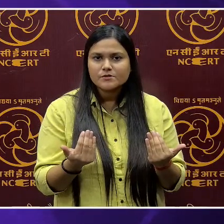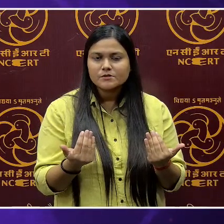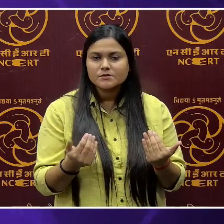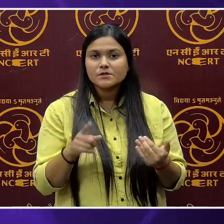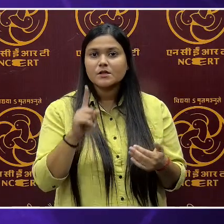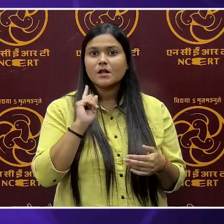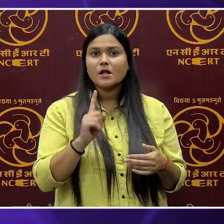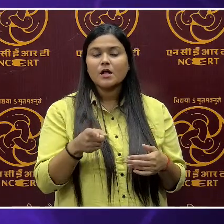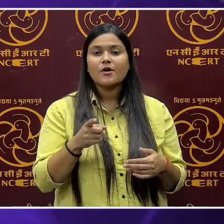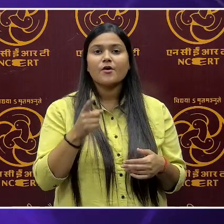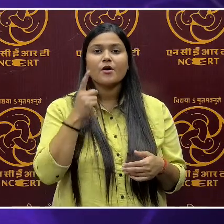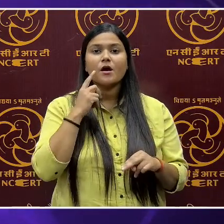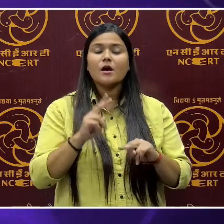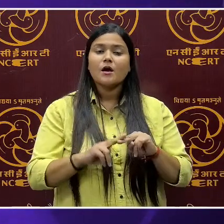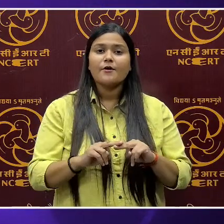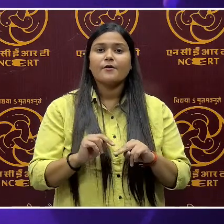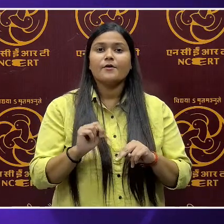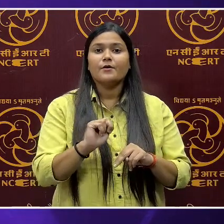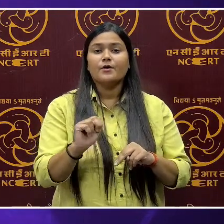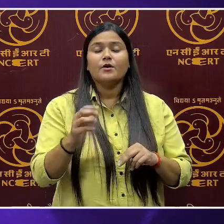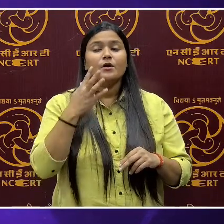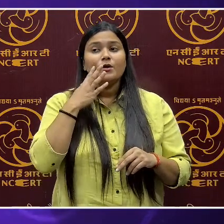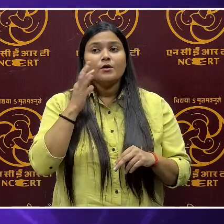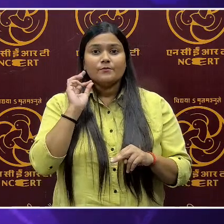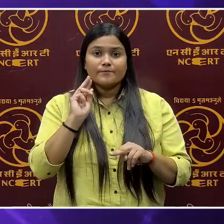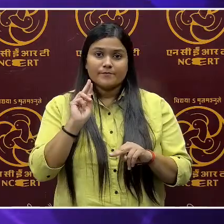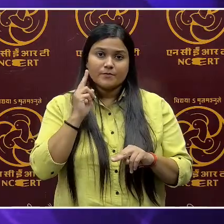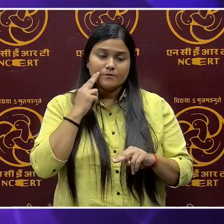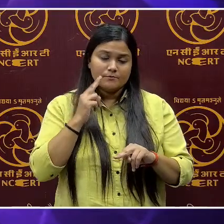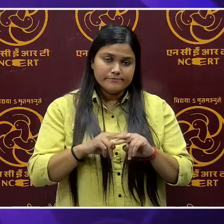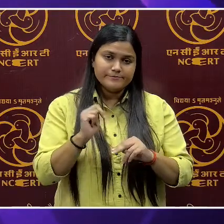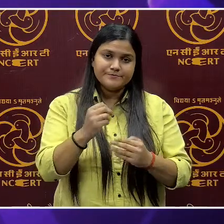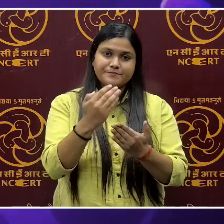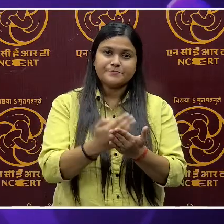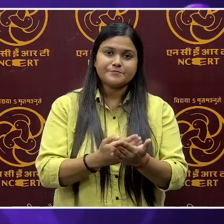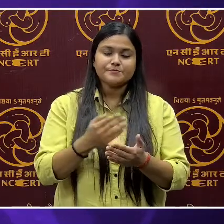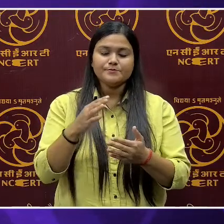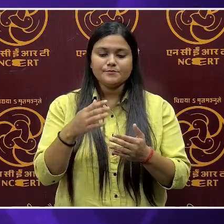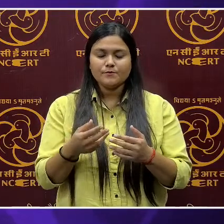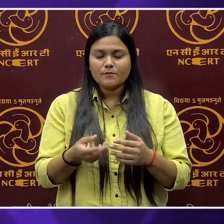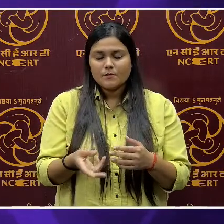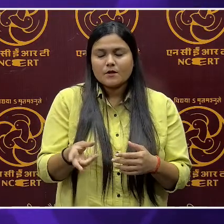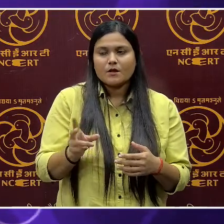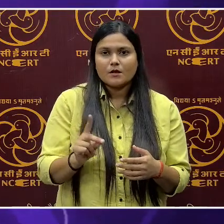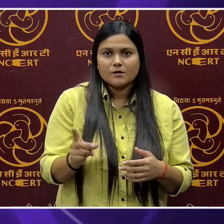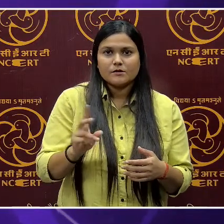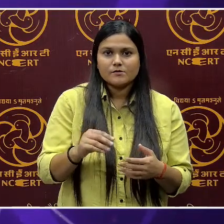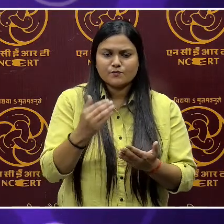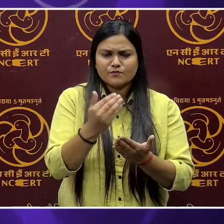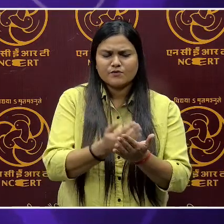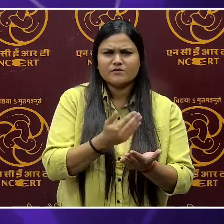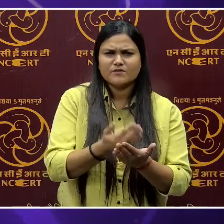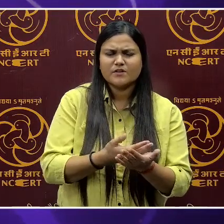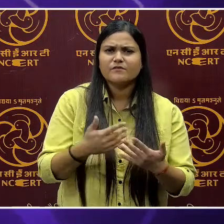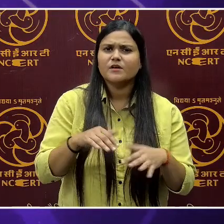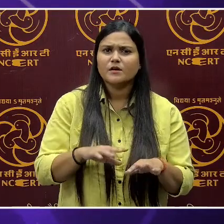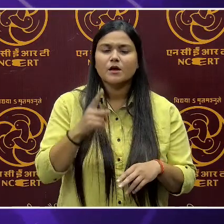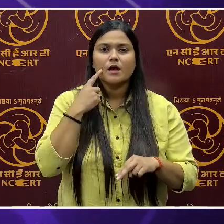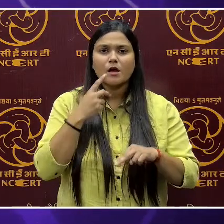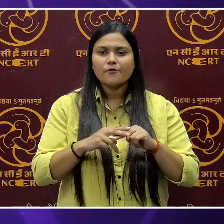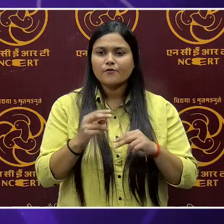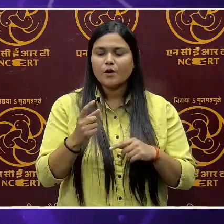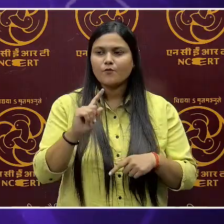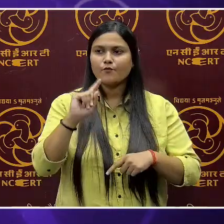conserving water is very important. It's a precious resource. If you don't get water even for one